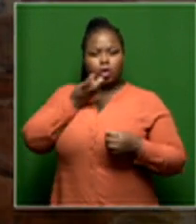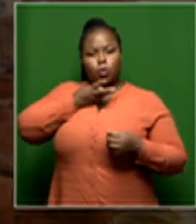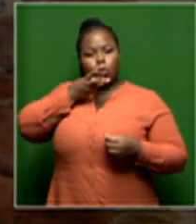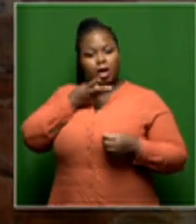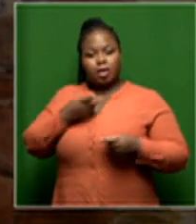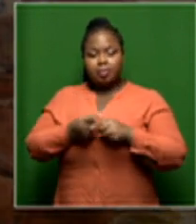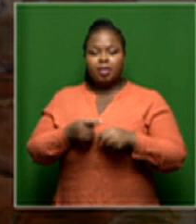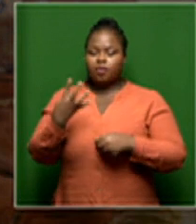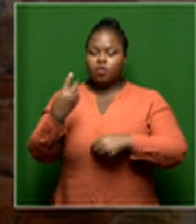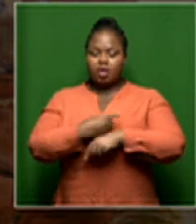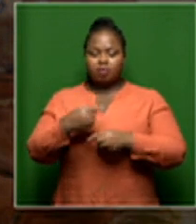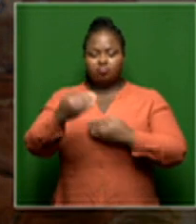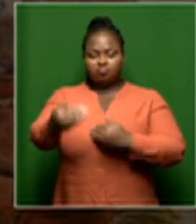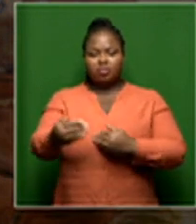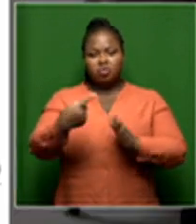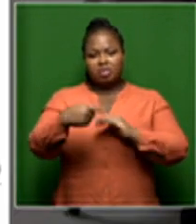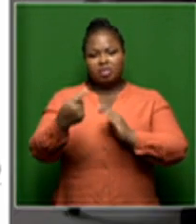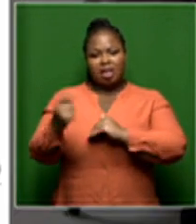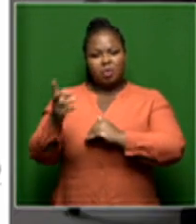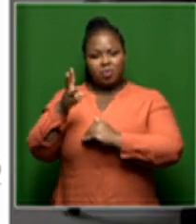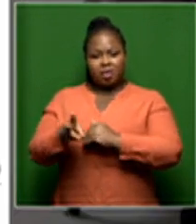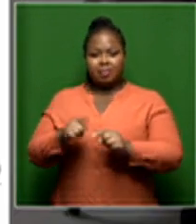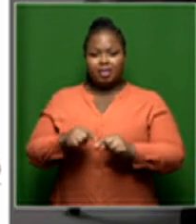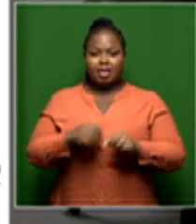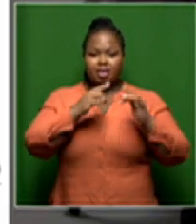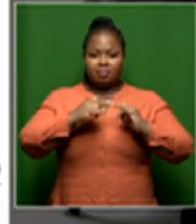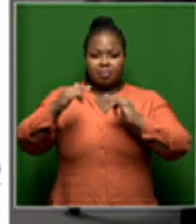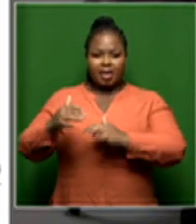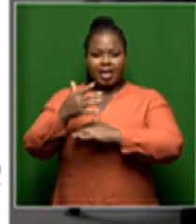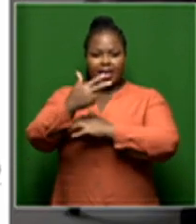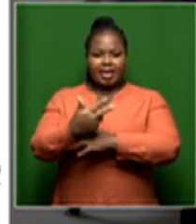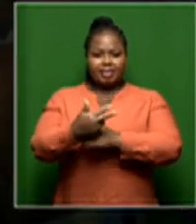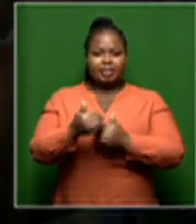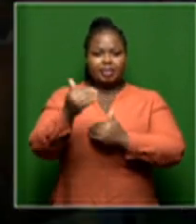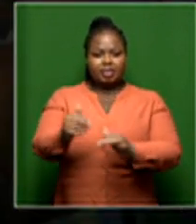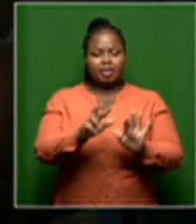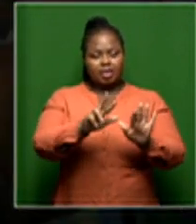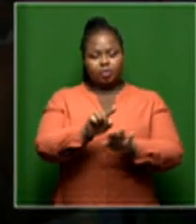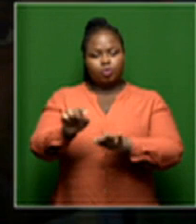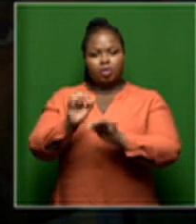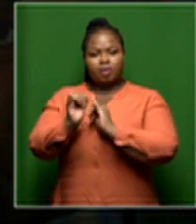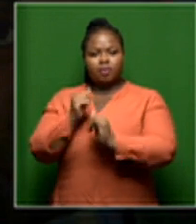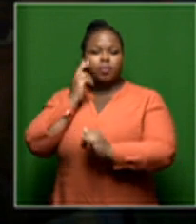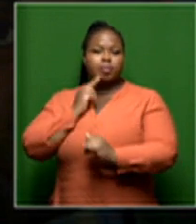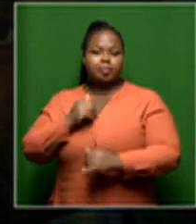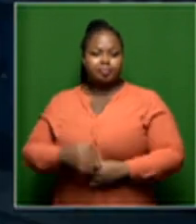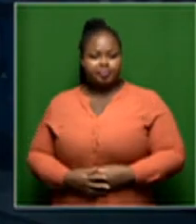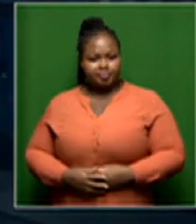wine. It's spread over 4 days and is composed of 8 curated sessions from the 8th to the 11th of November.